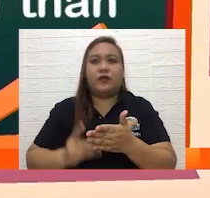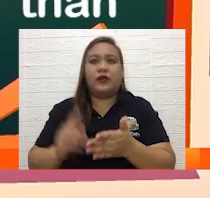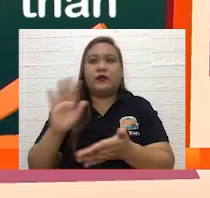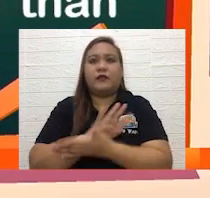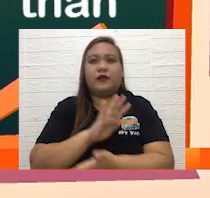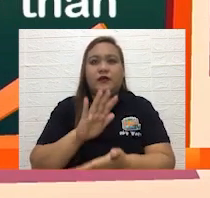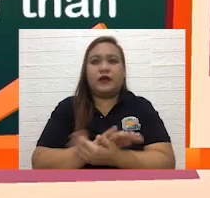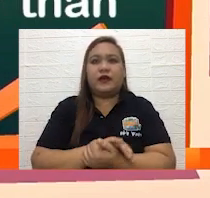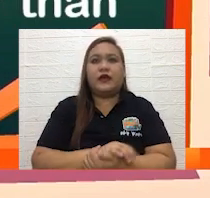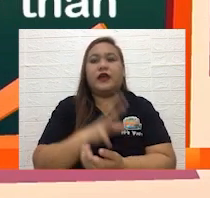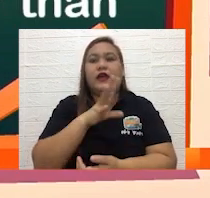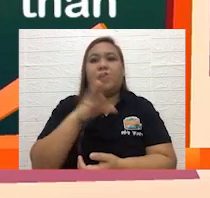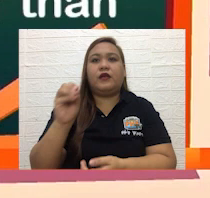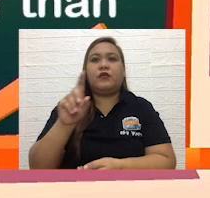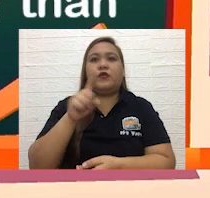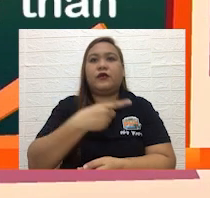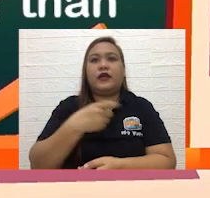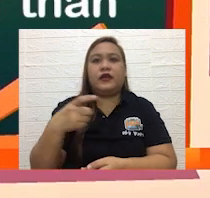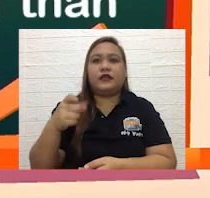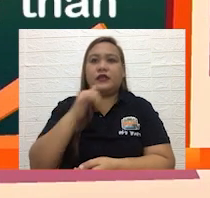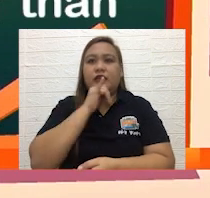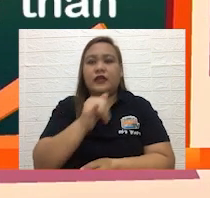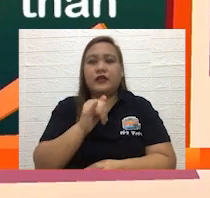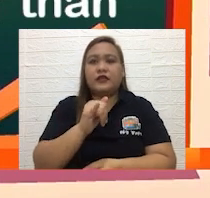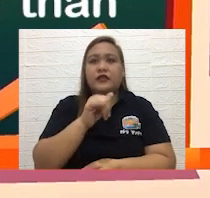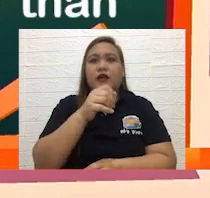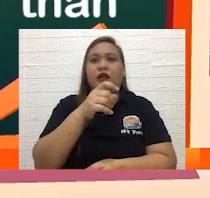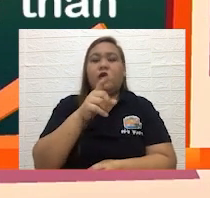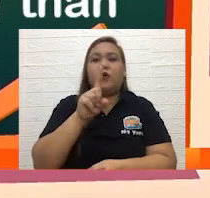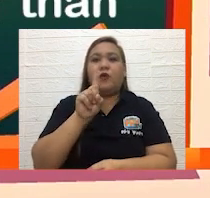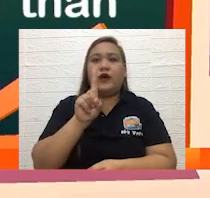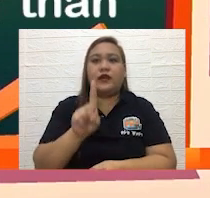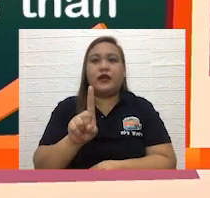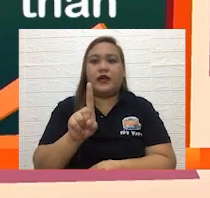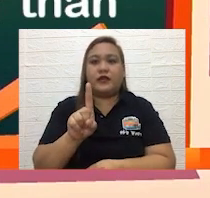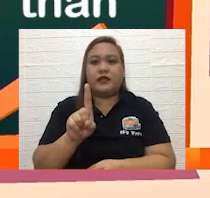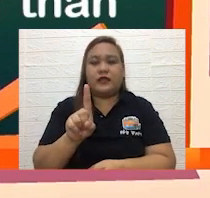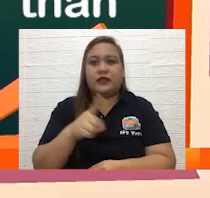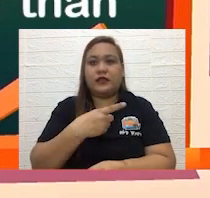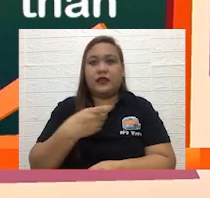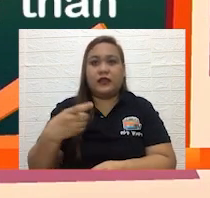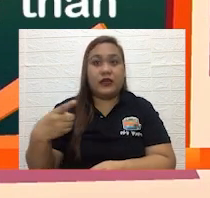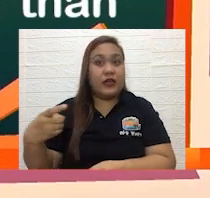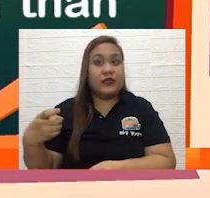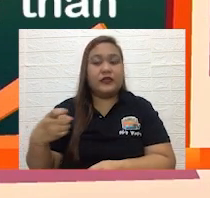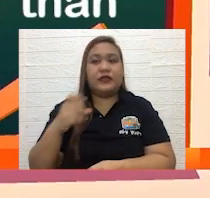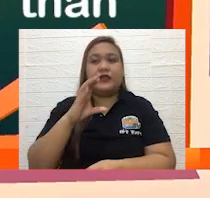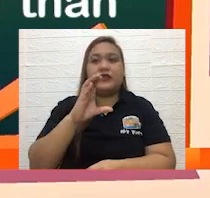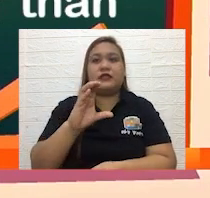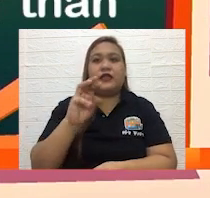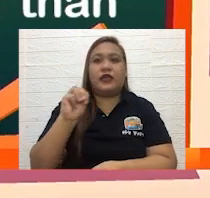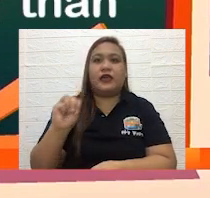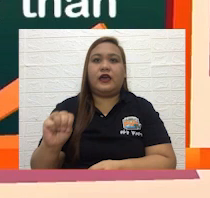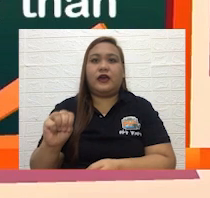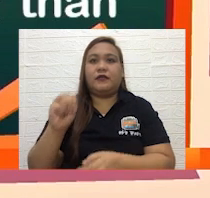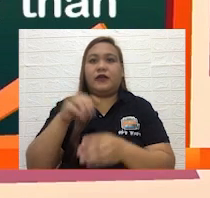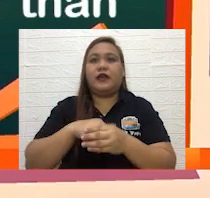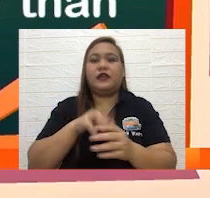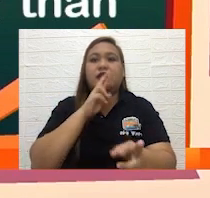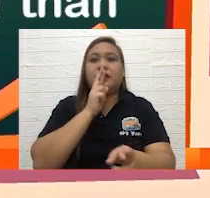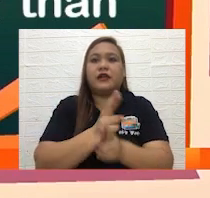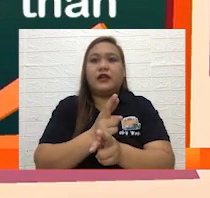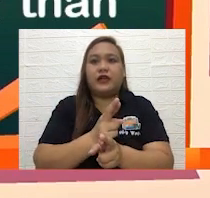size, which means that the object being scaled is 100 times smaller than the real